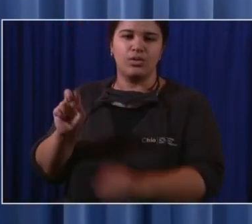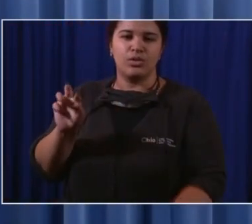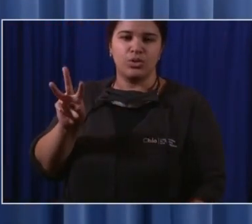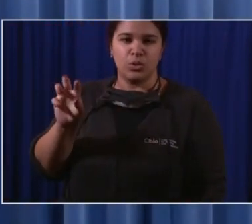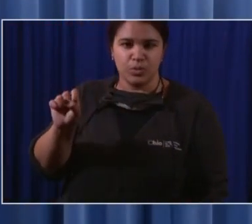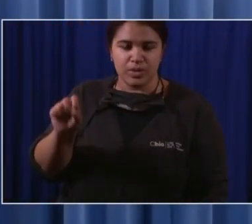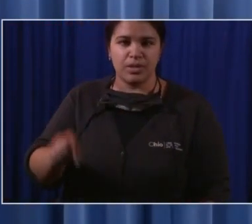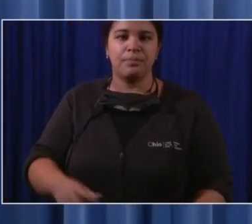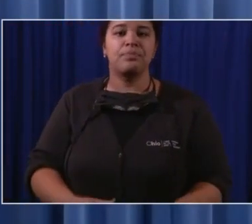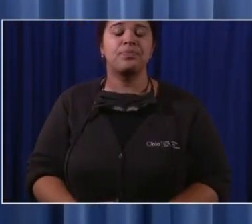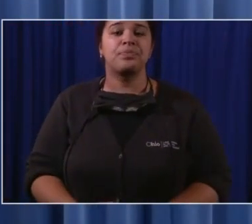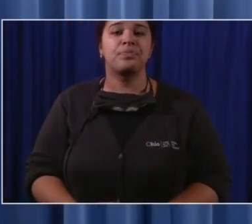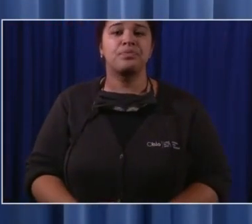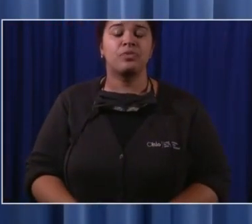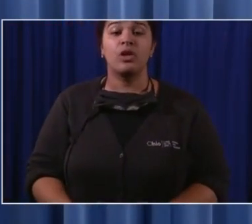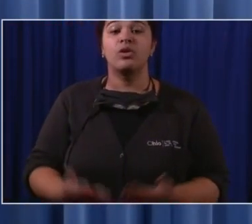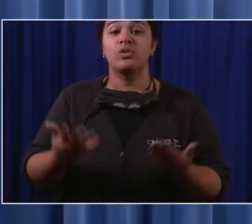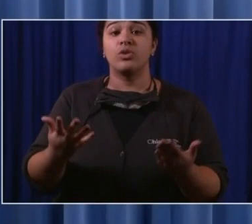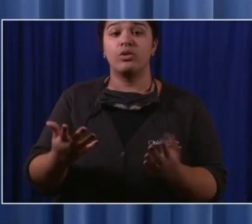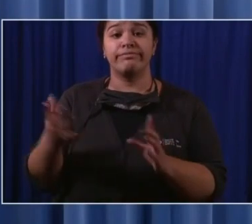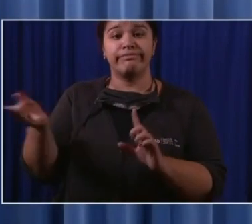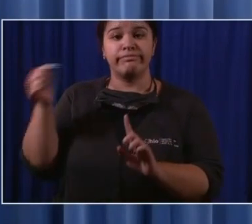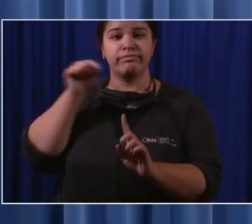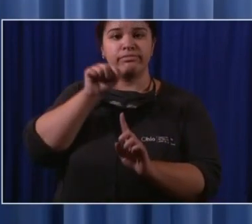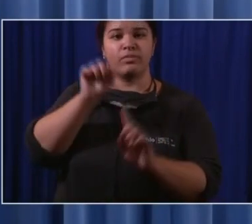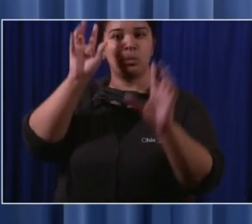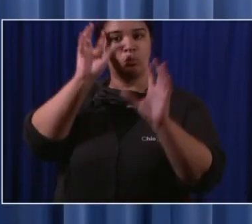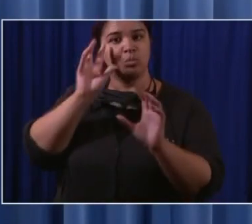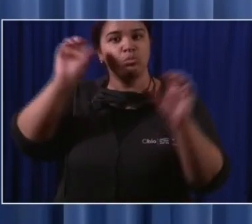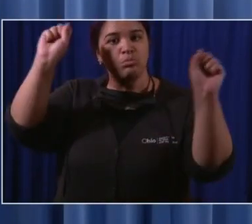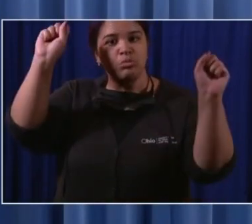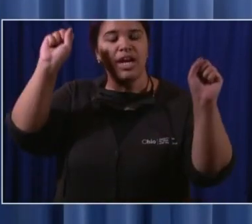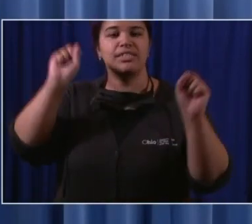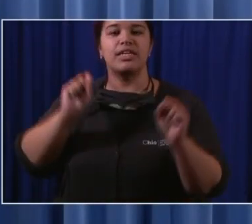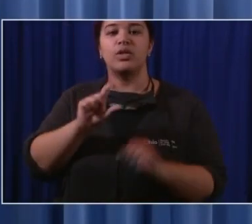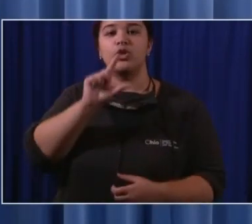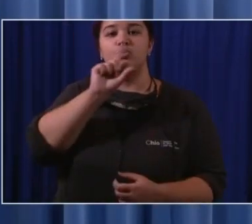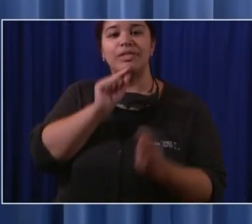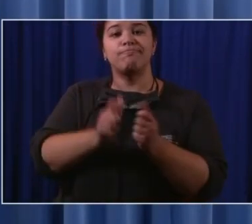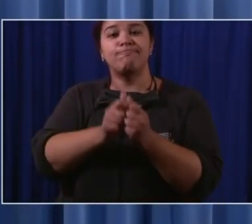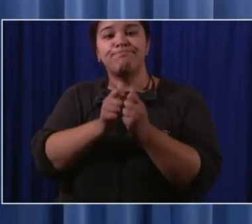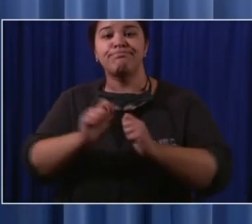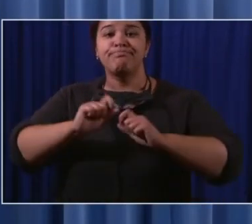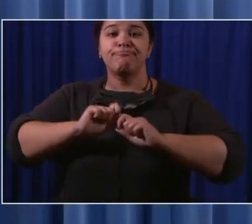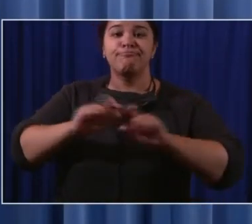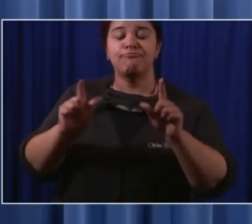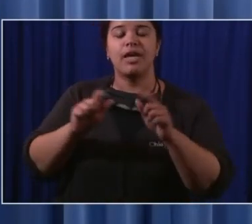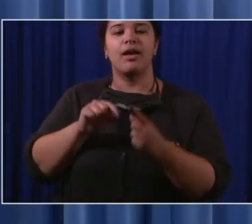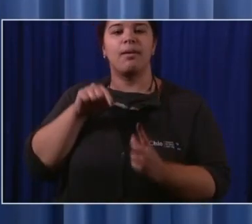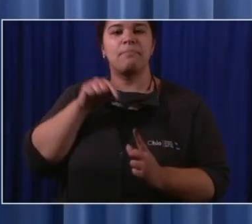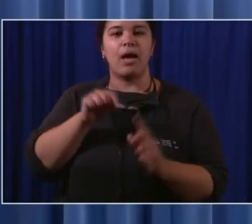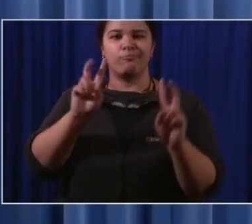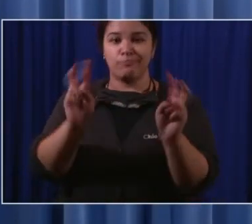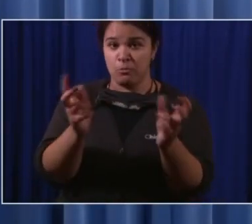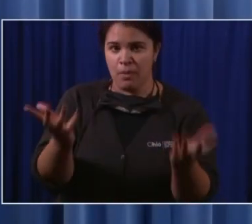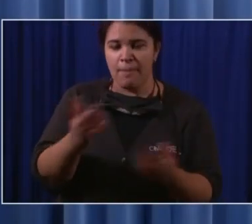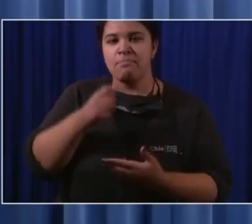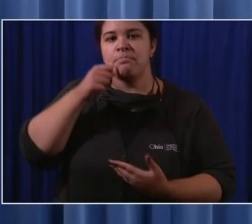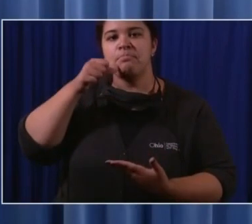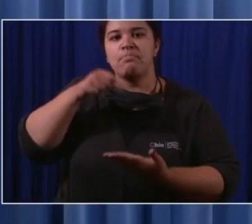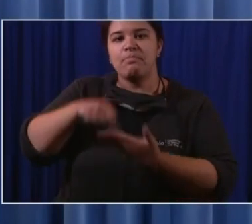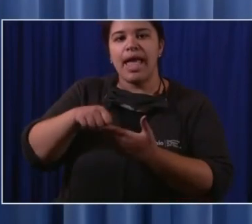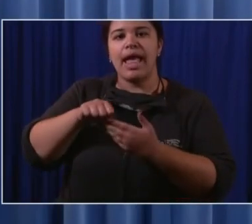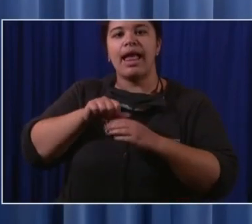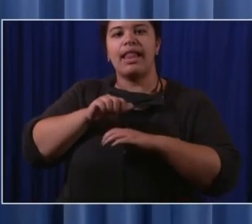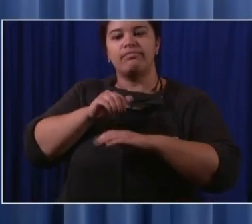to the president tweeting about mail-in voting and absentee voting, when he sends these types of tweets out, it kind